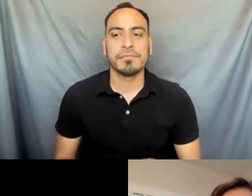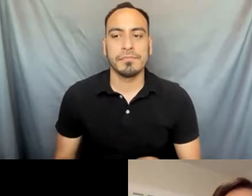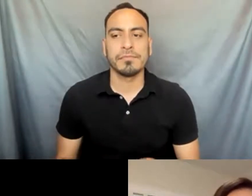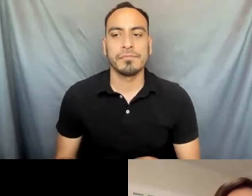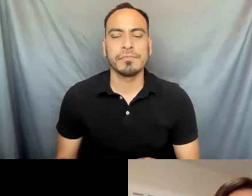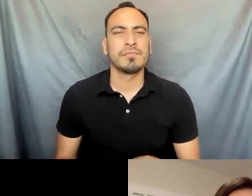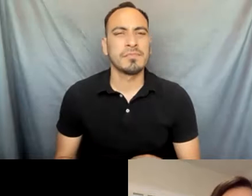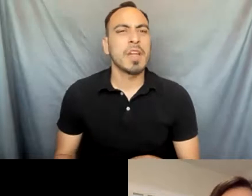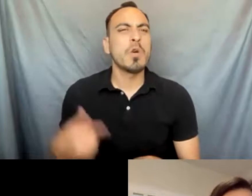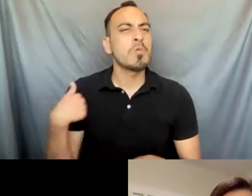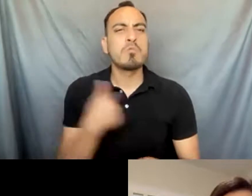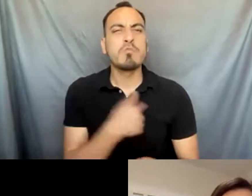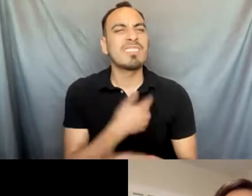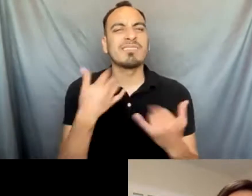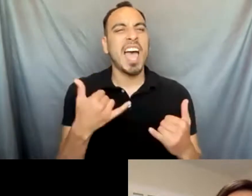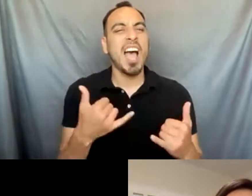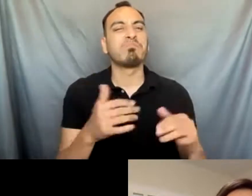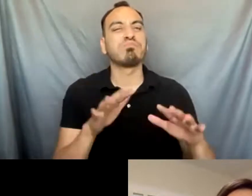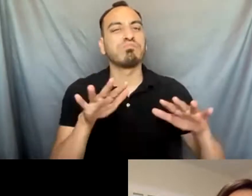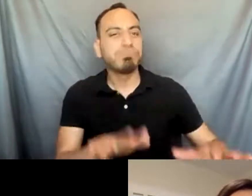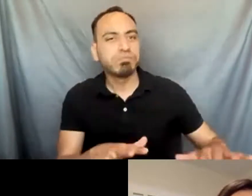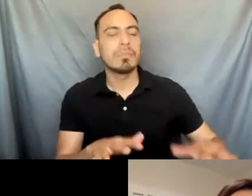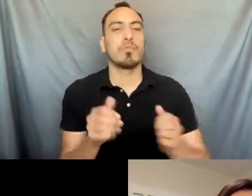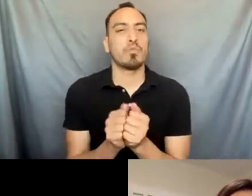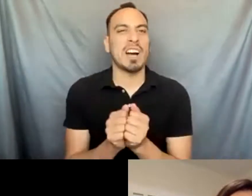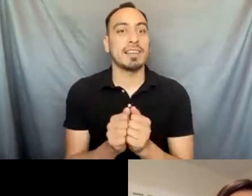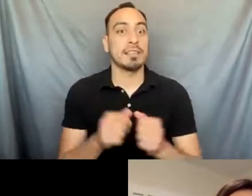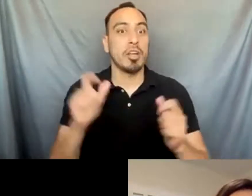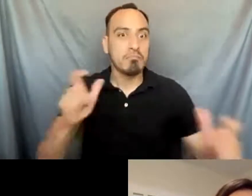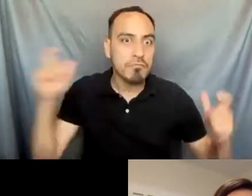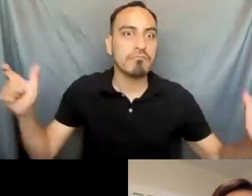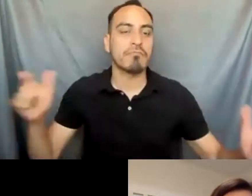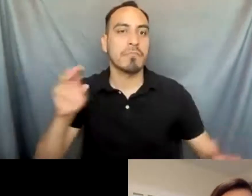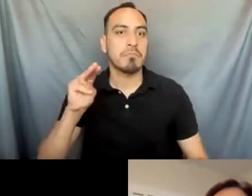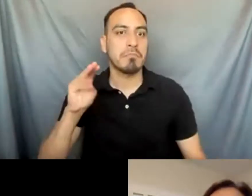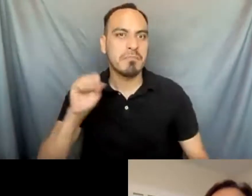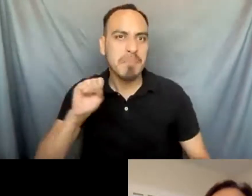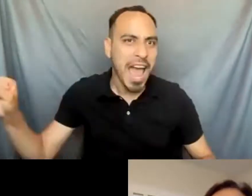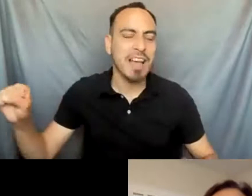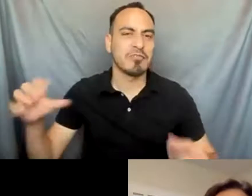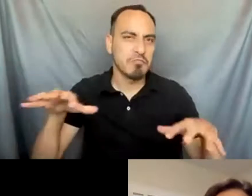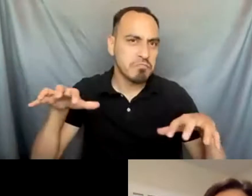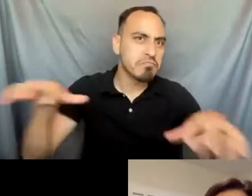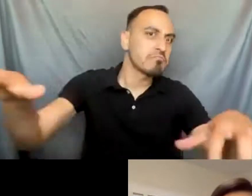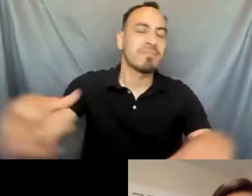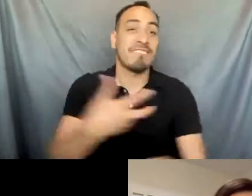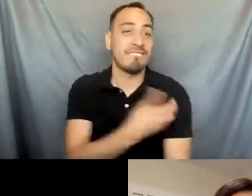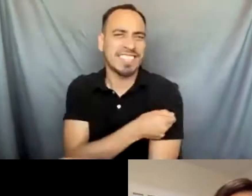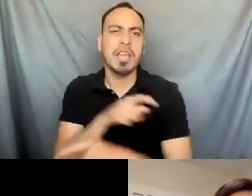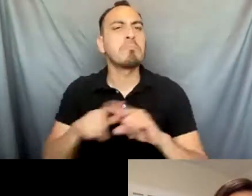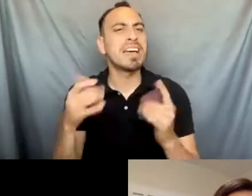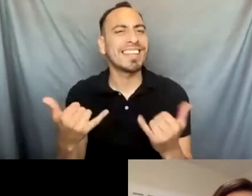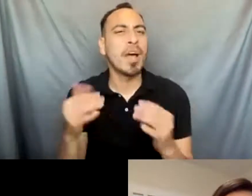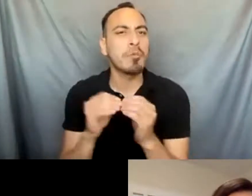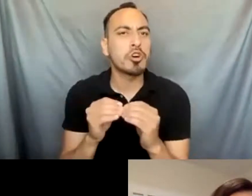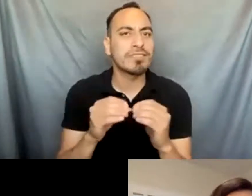early plan and very effective in getting a lot of people vaccinated. But now we're really moving into that need to be in the community, to have vaccines accessible to people